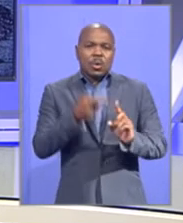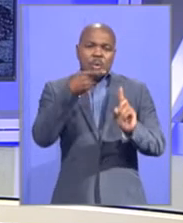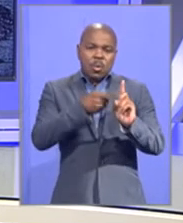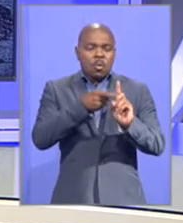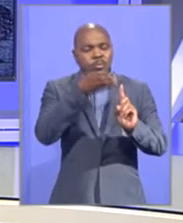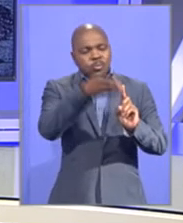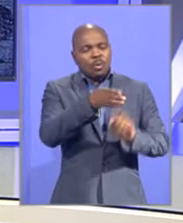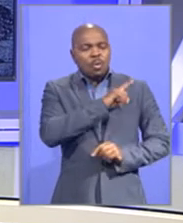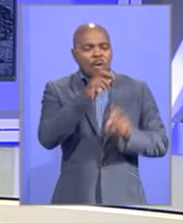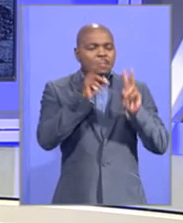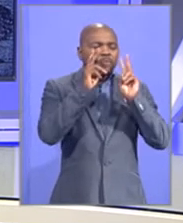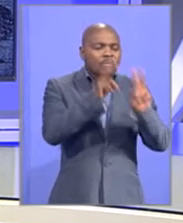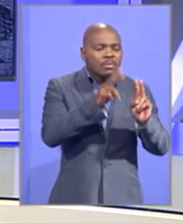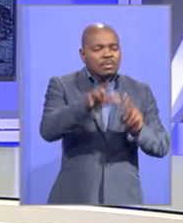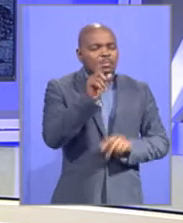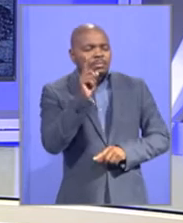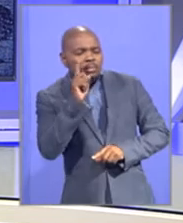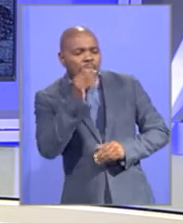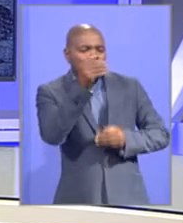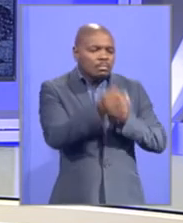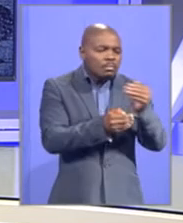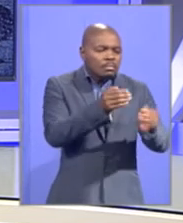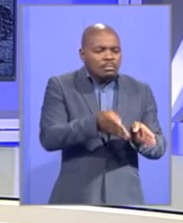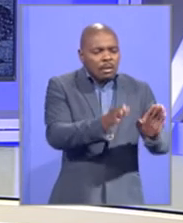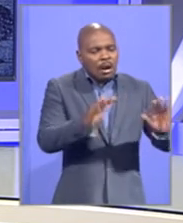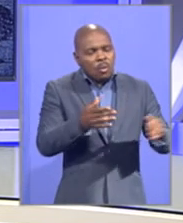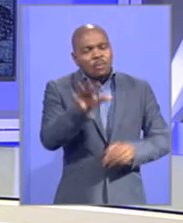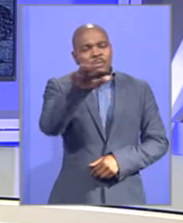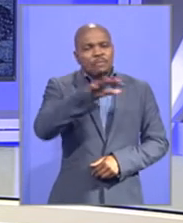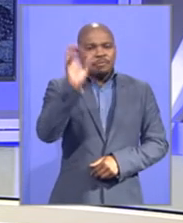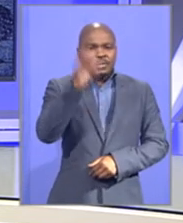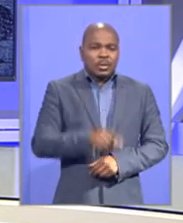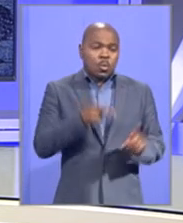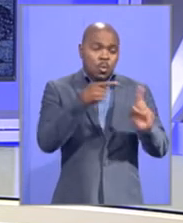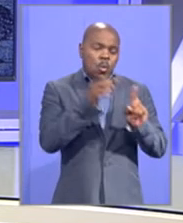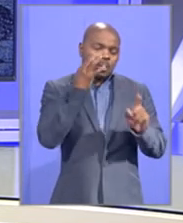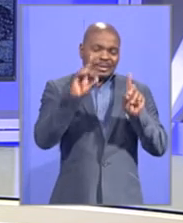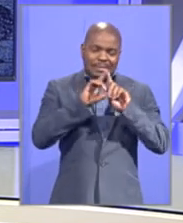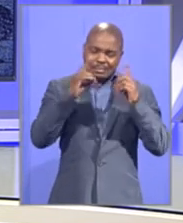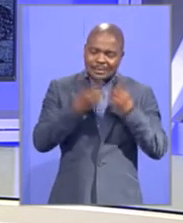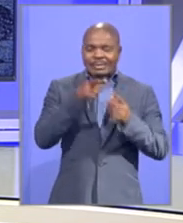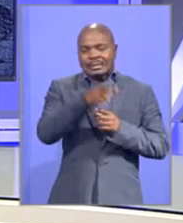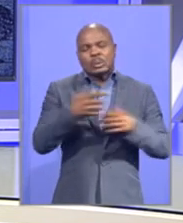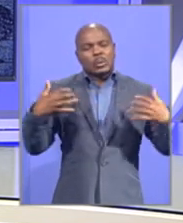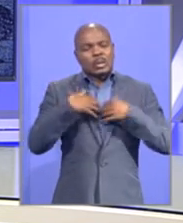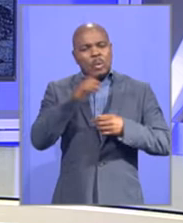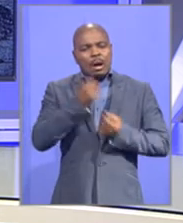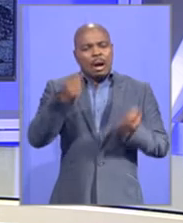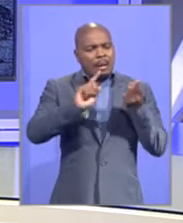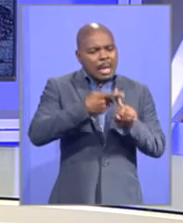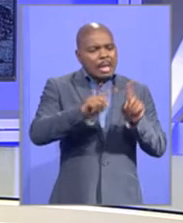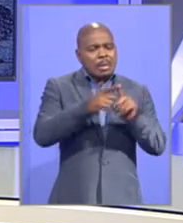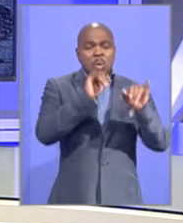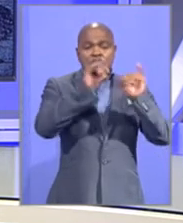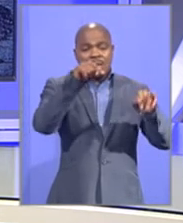buile seno ka nako ya leeto la gagwe go sekaseka maemo a ditsela kwa Free State. A re lefapha la gagwe le tshwenngwa ke dikotsi tseo di tswelelang go oketsega